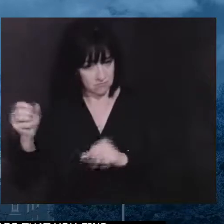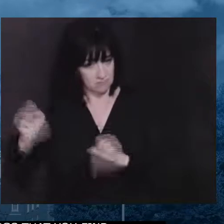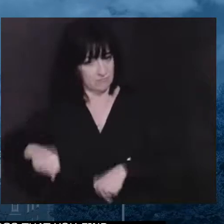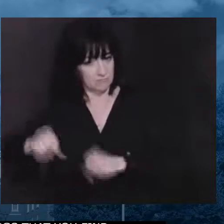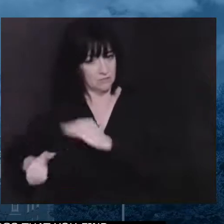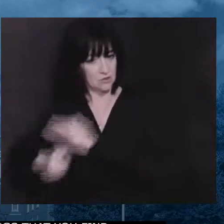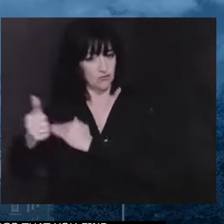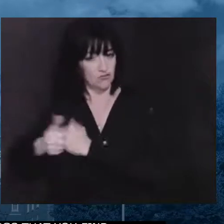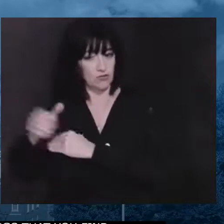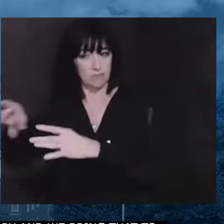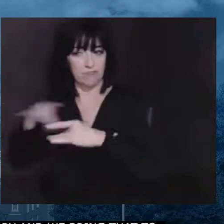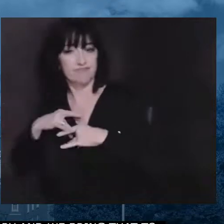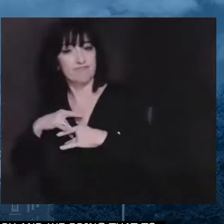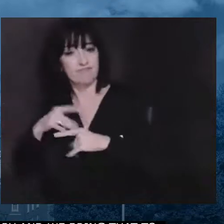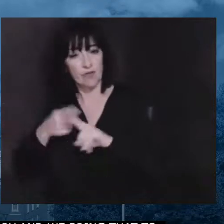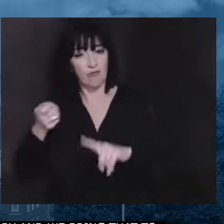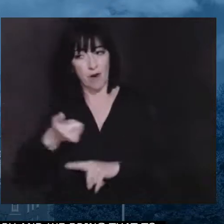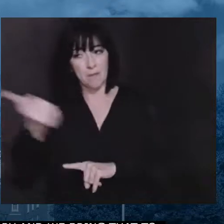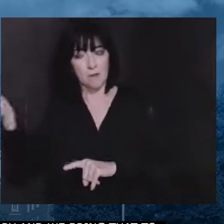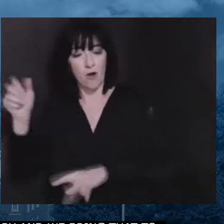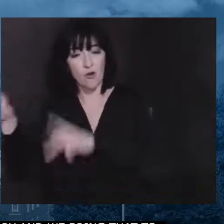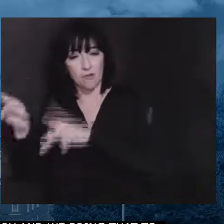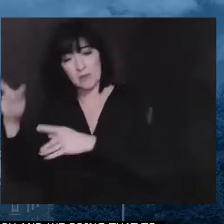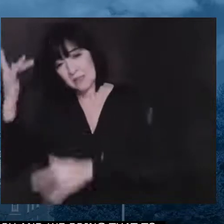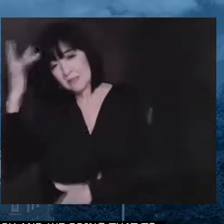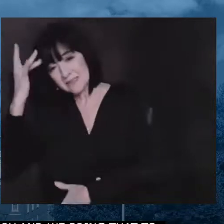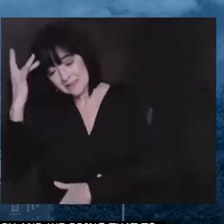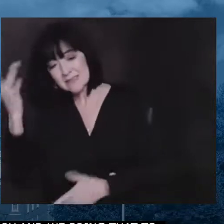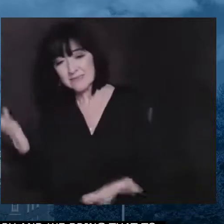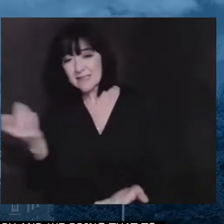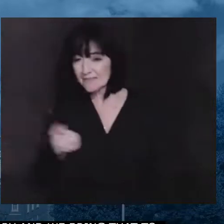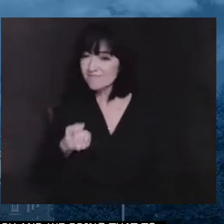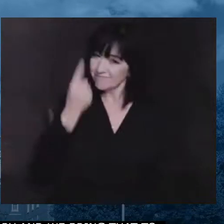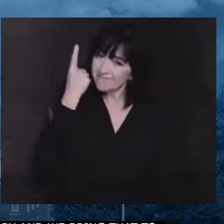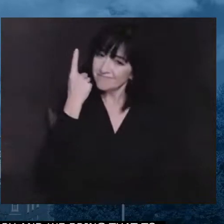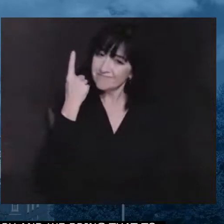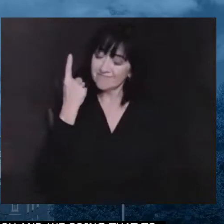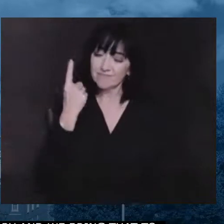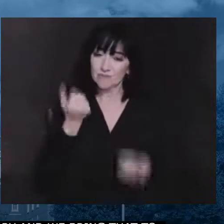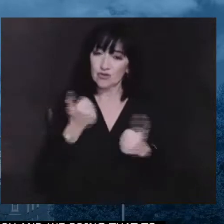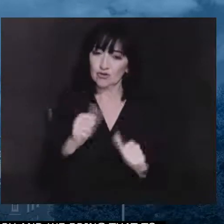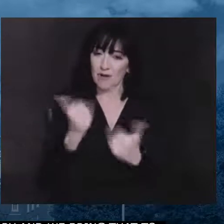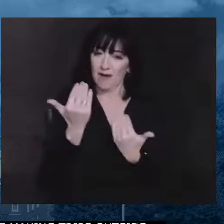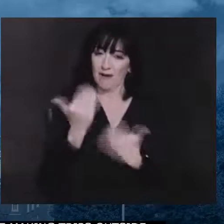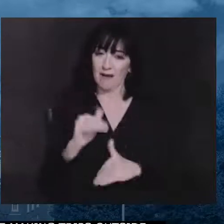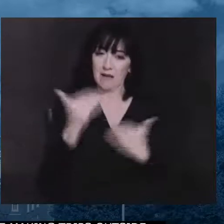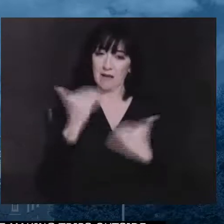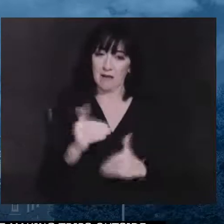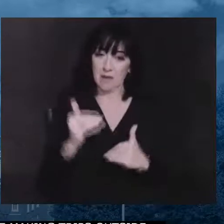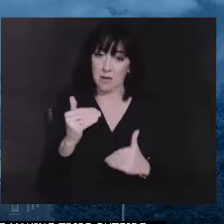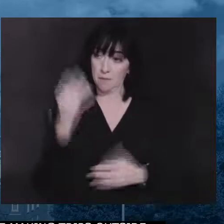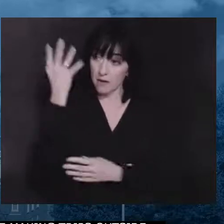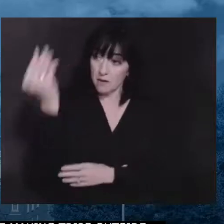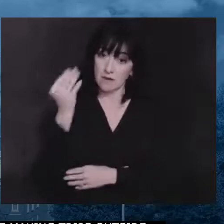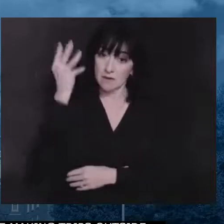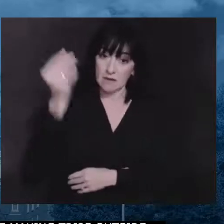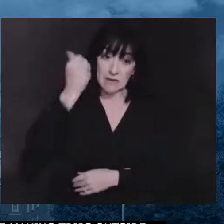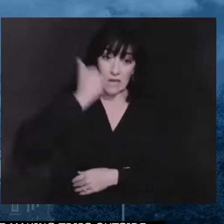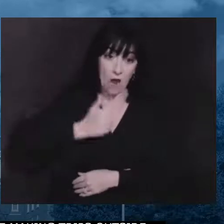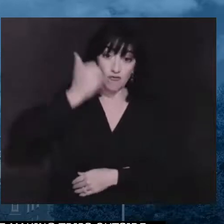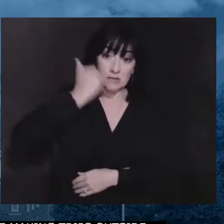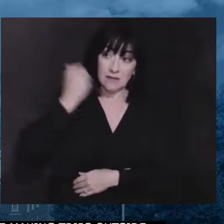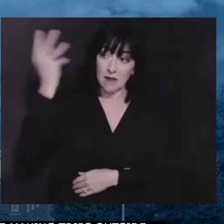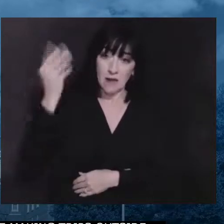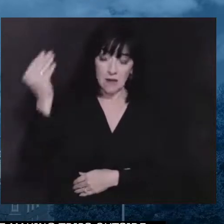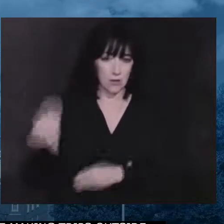grocery store to get food or to a doctor's appointment, you kind of make those trips together at one trip and try to